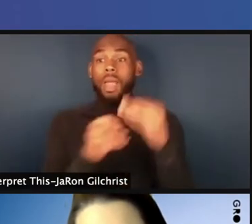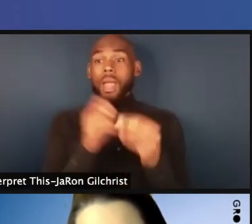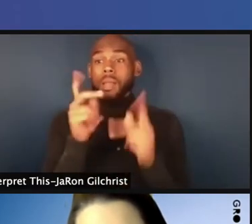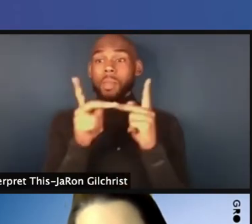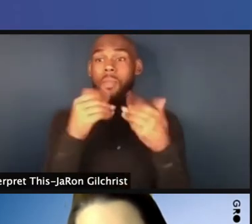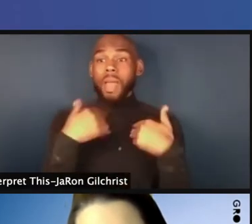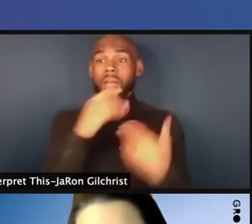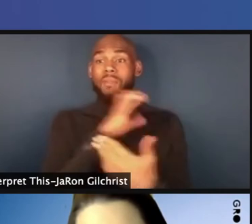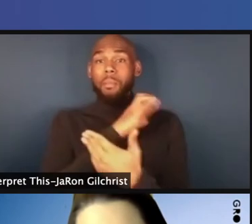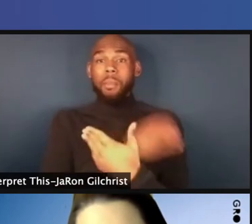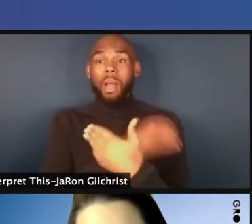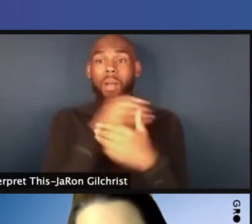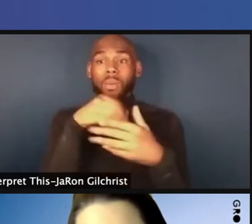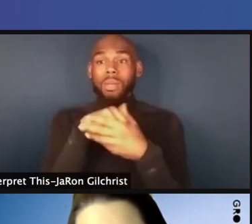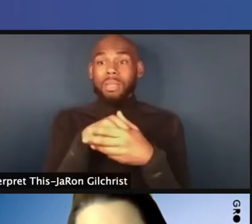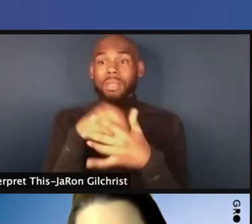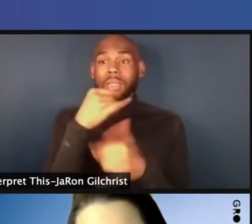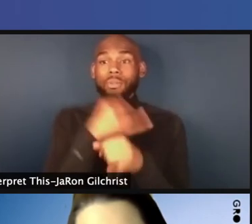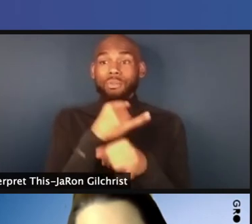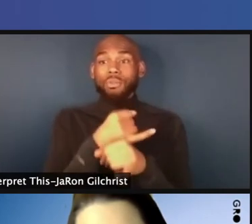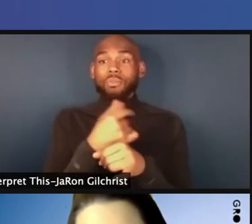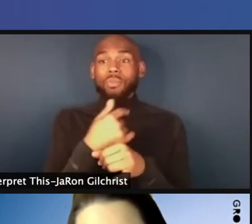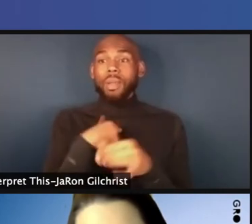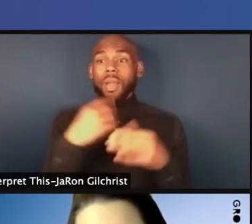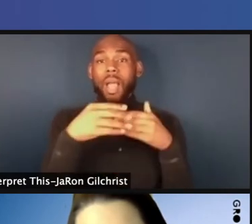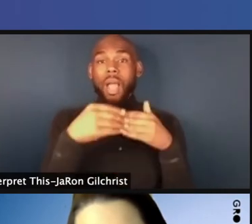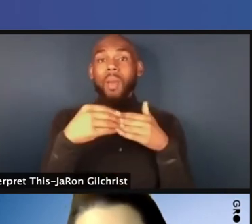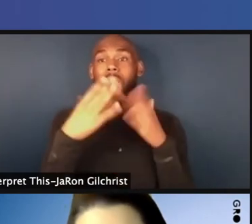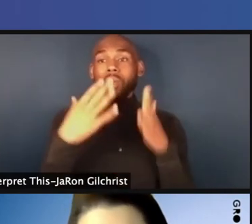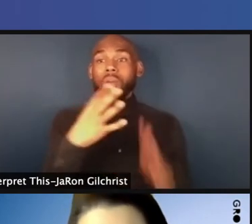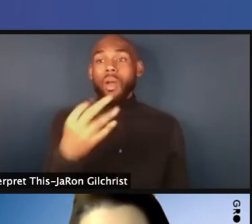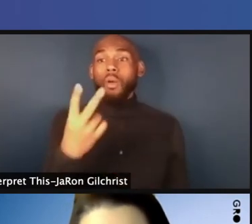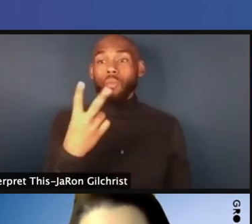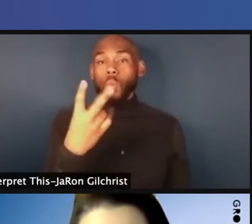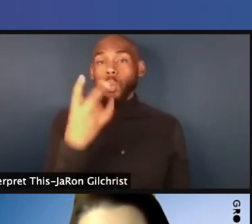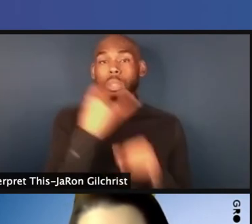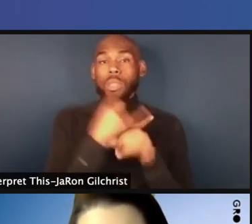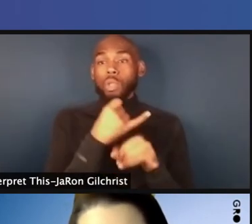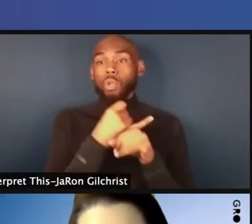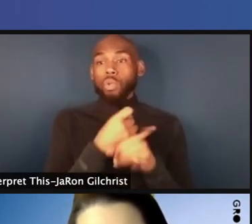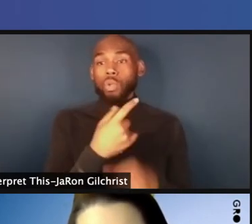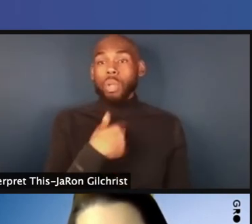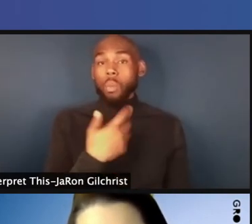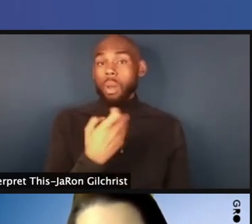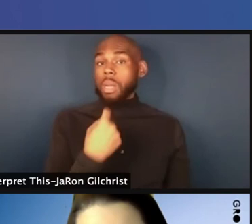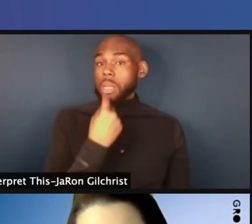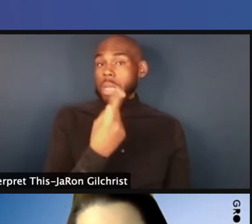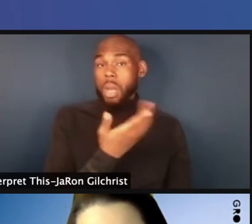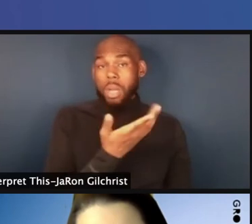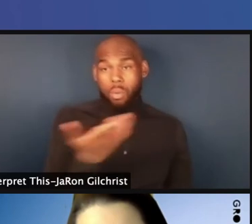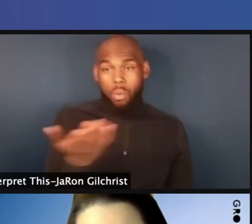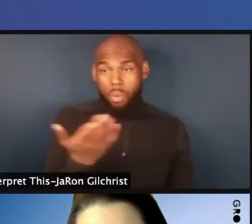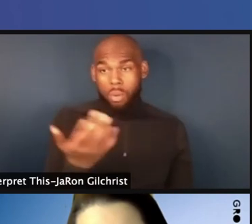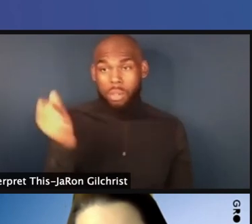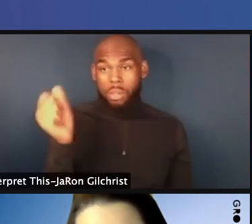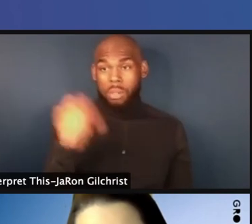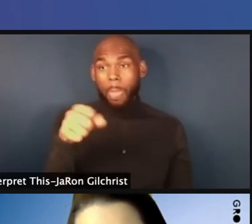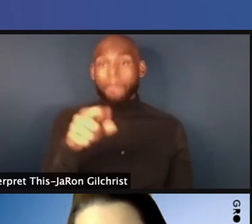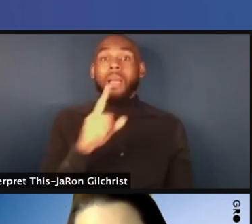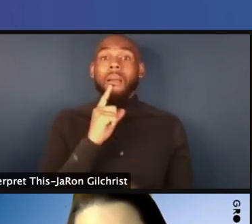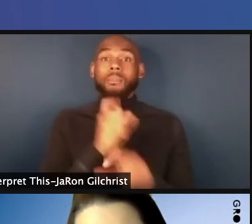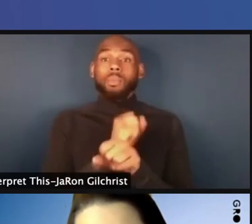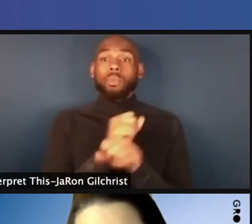institution, you know, as a fellow leader of two institutions, let me talk to y'all. Yes, like absolutely take the